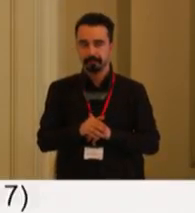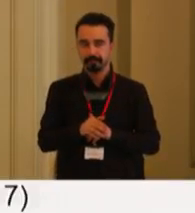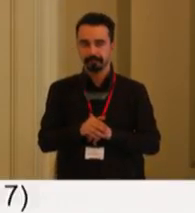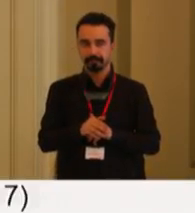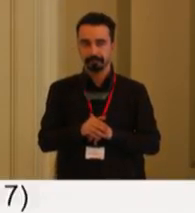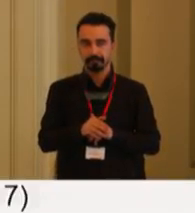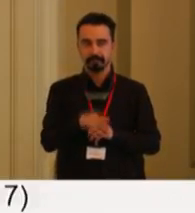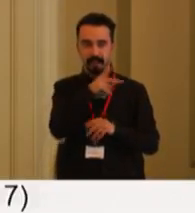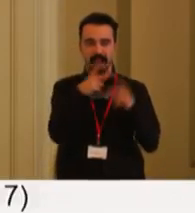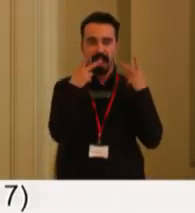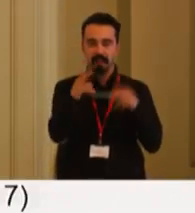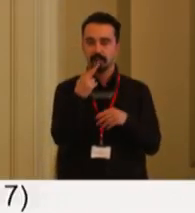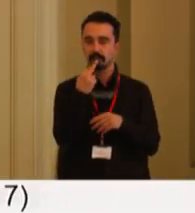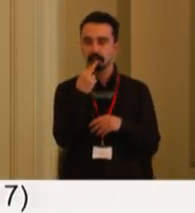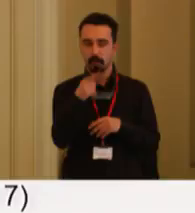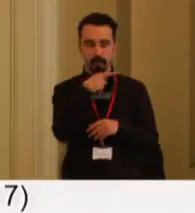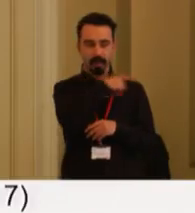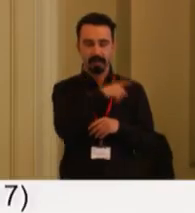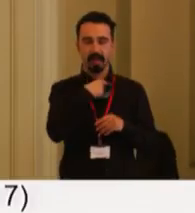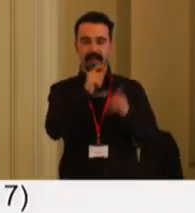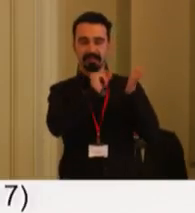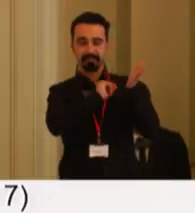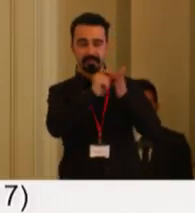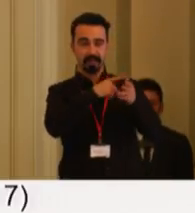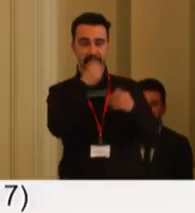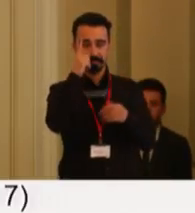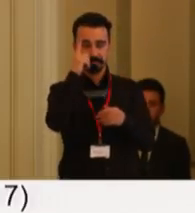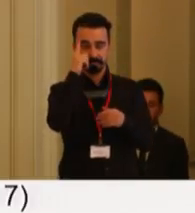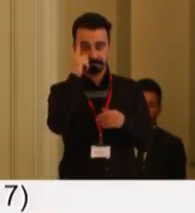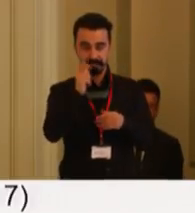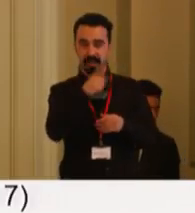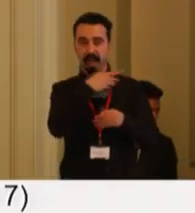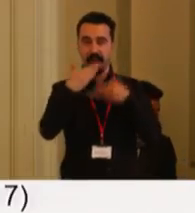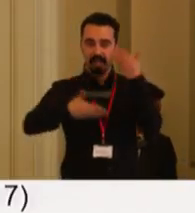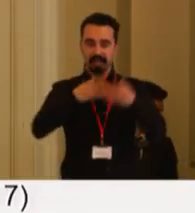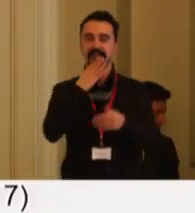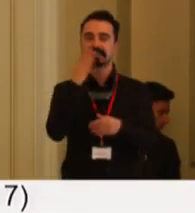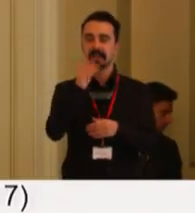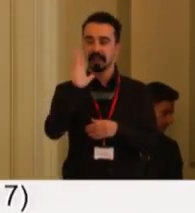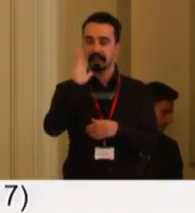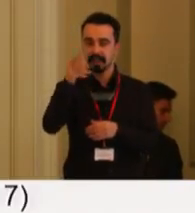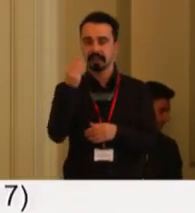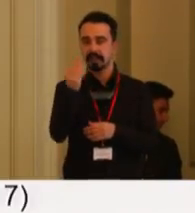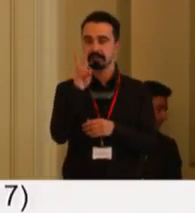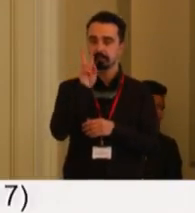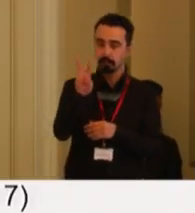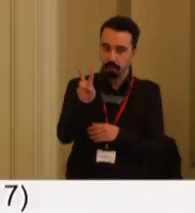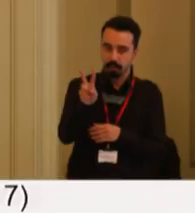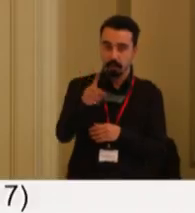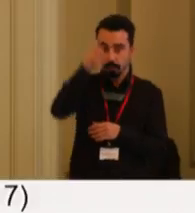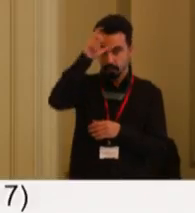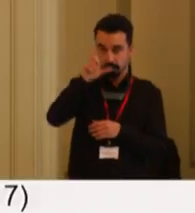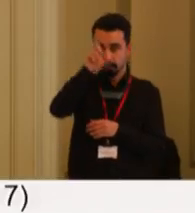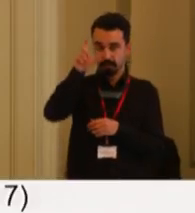enough about the web as far as technology is concerned. There's one more outcome that was already mentioned during the introduction, and that